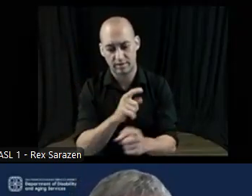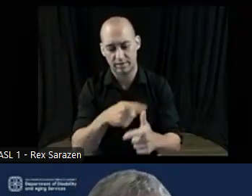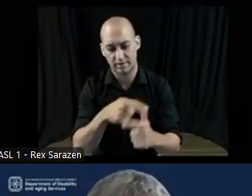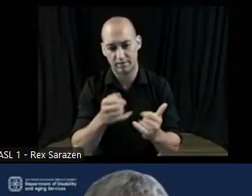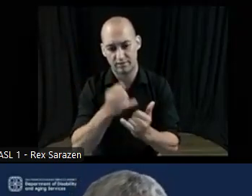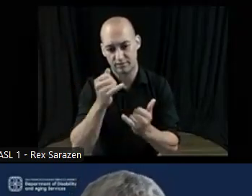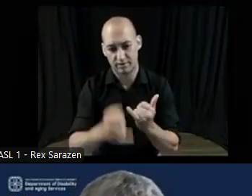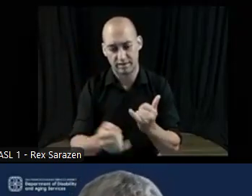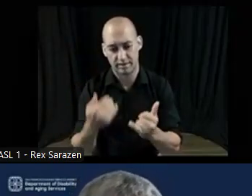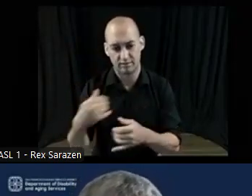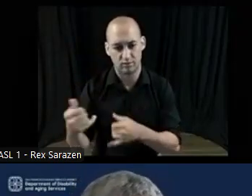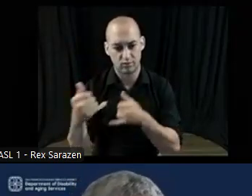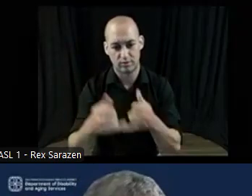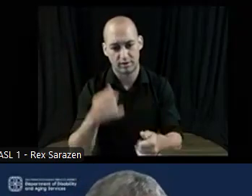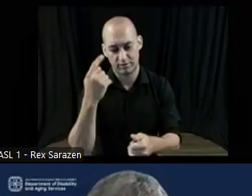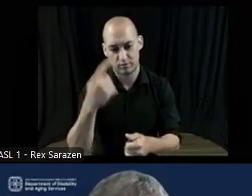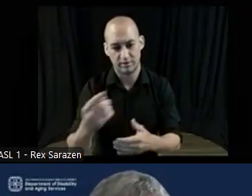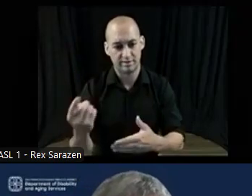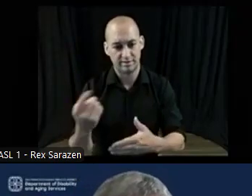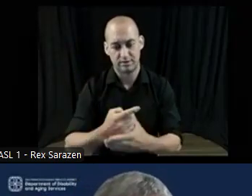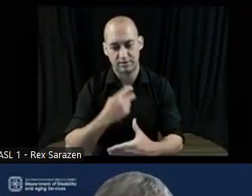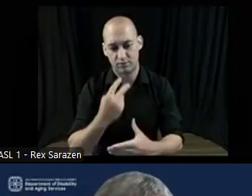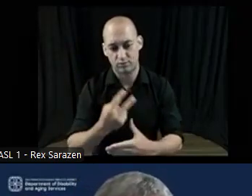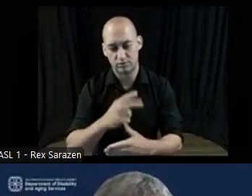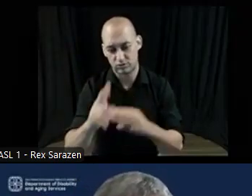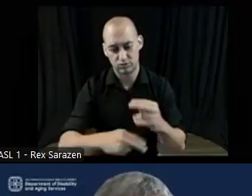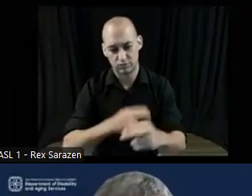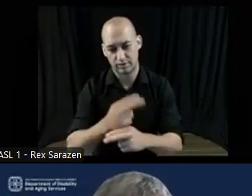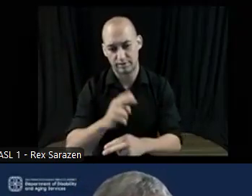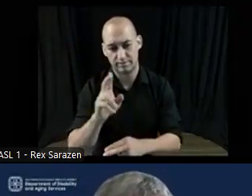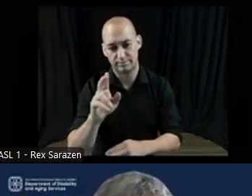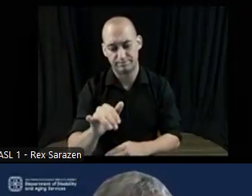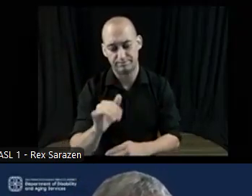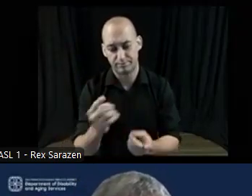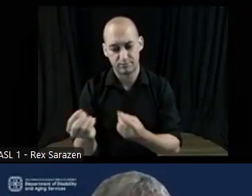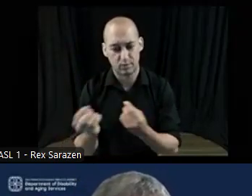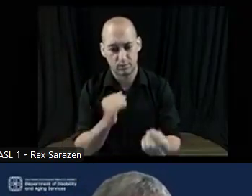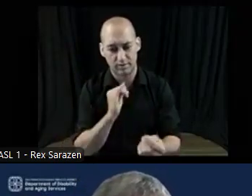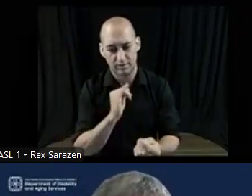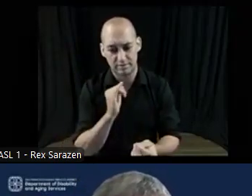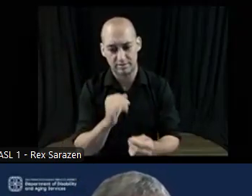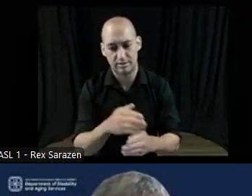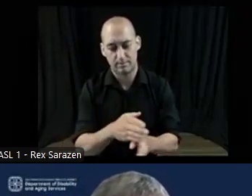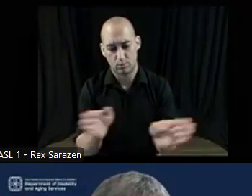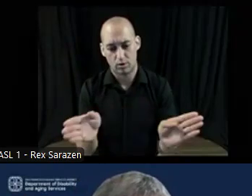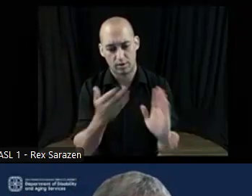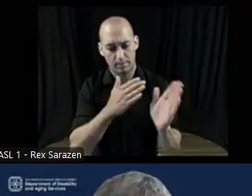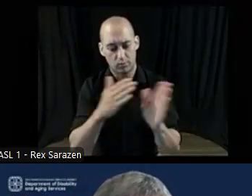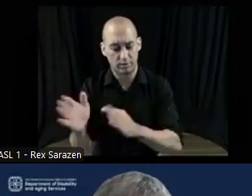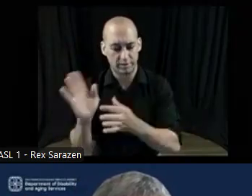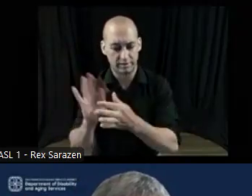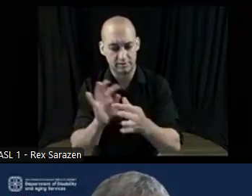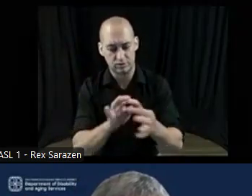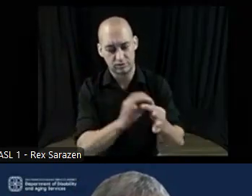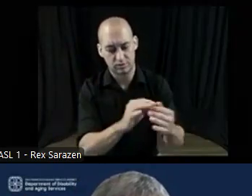a grant to Disability Voices United, who will be doing a broad community outreach to families